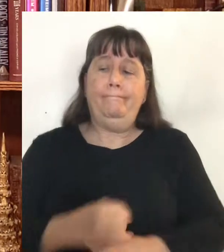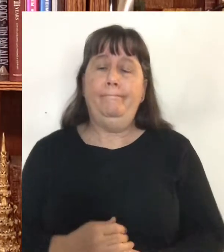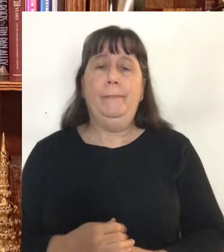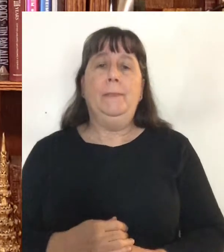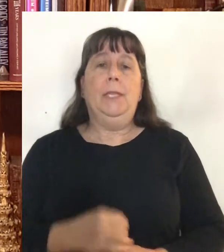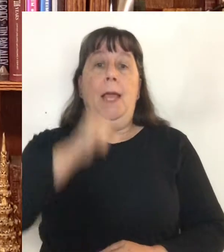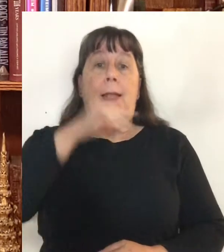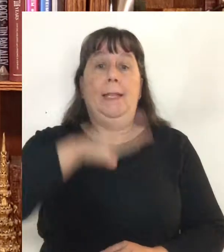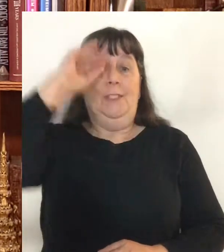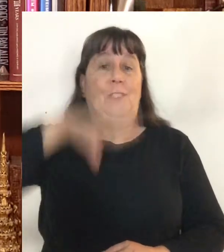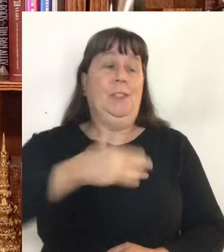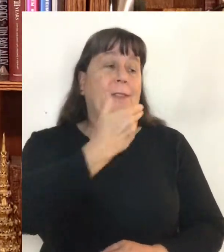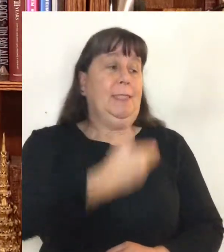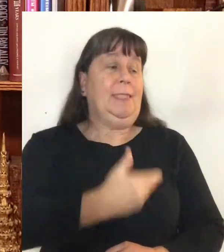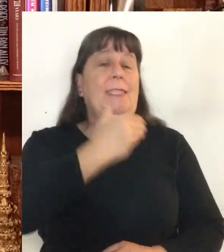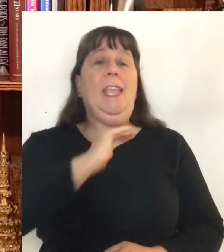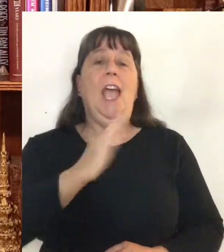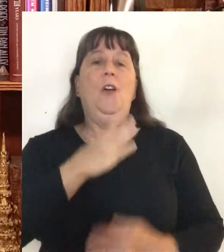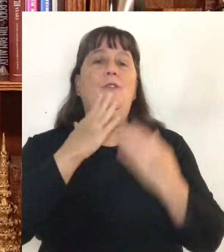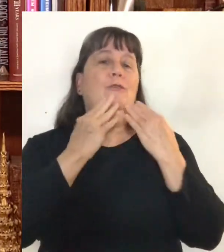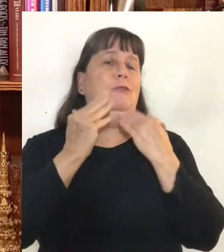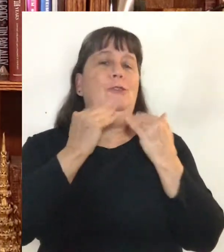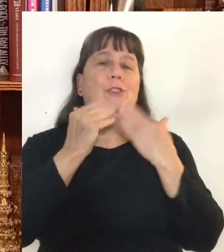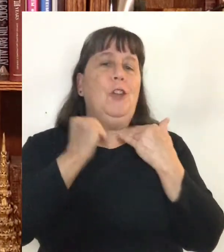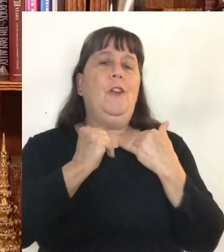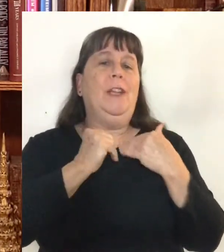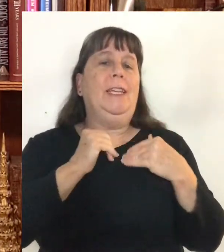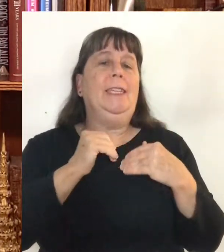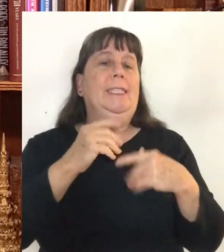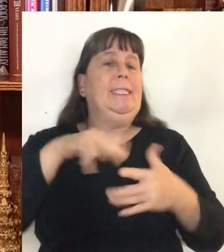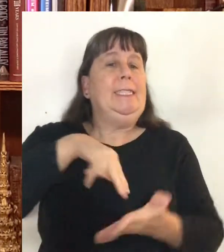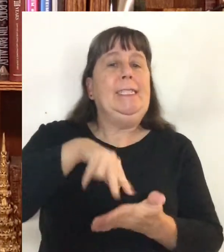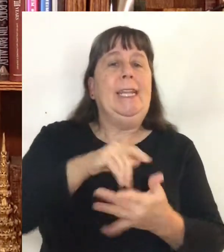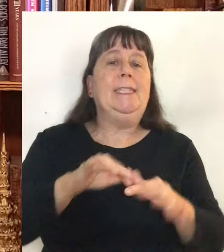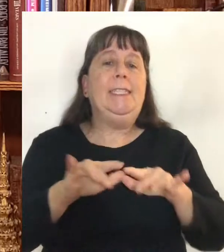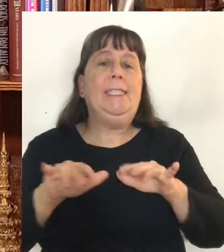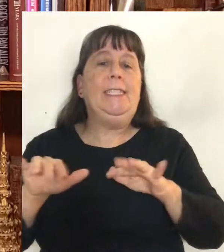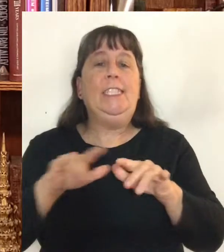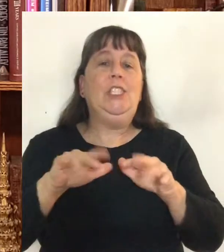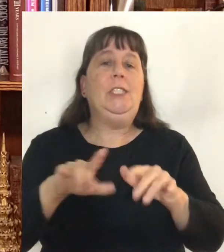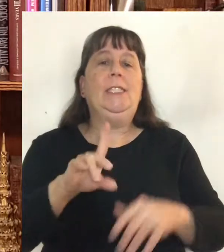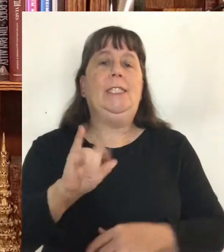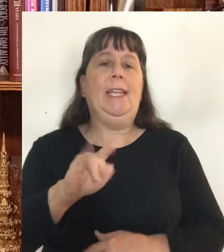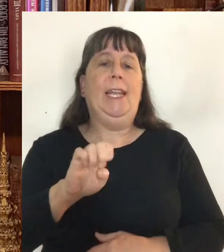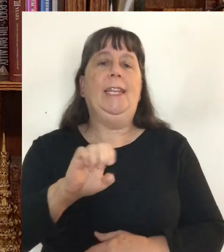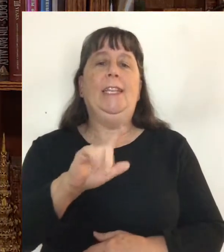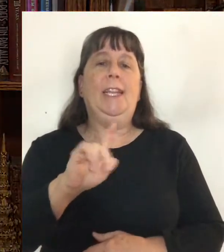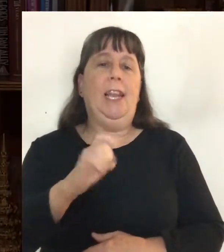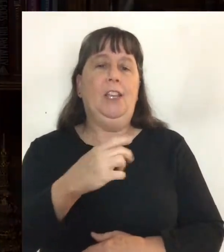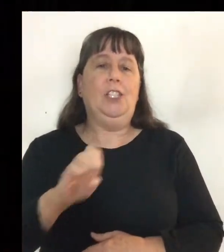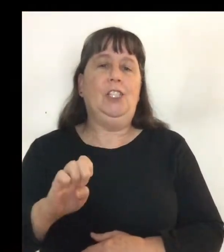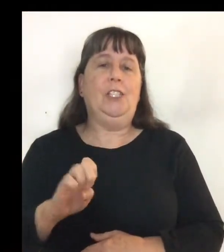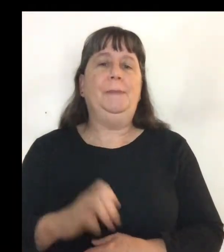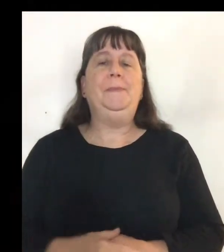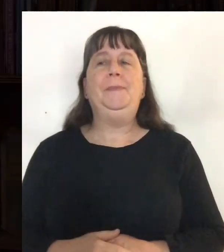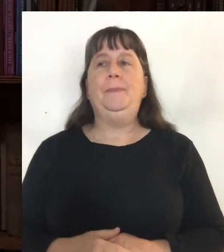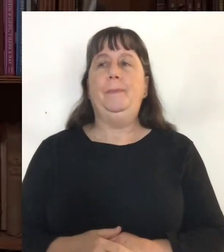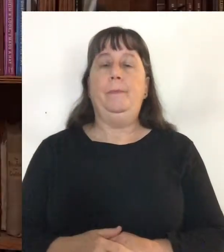hockey. Ladies and gentlemen, our darling of the dancing digits, Diane Delage.